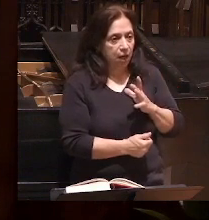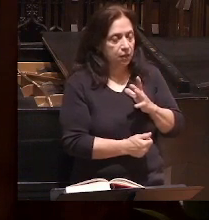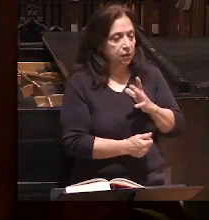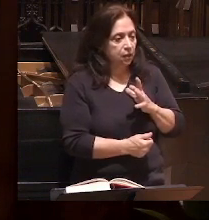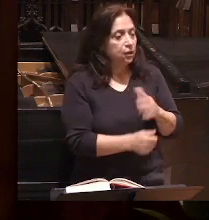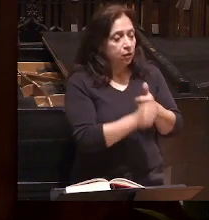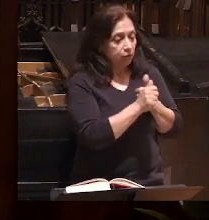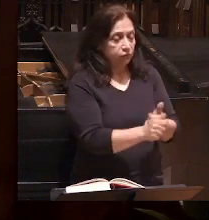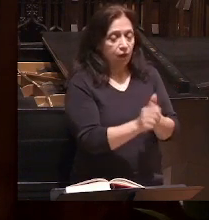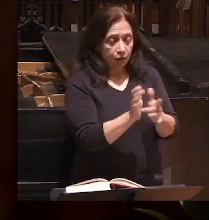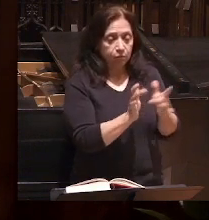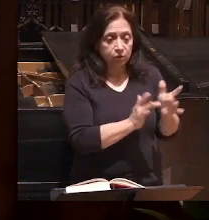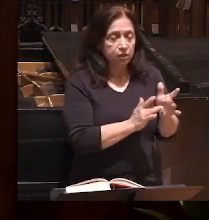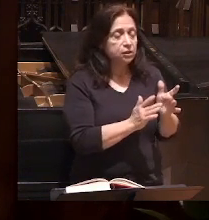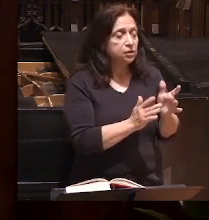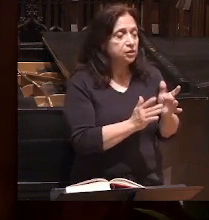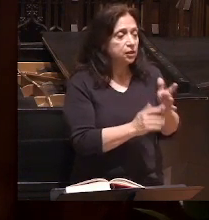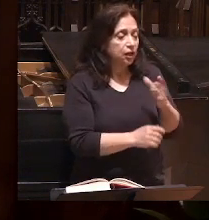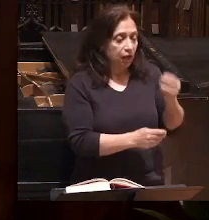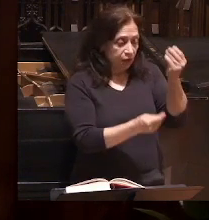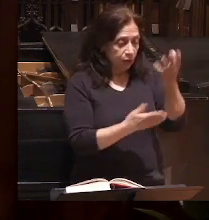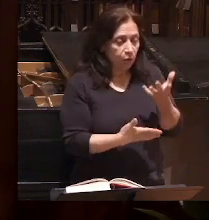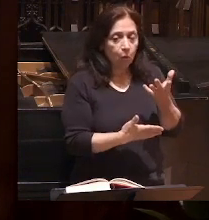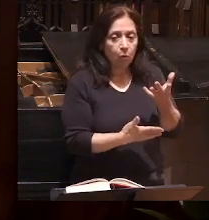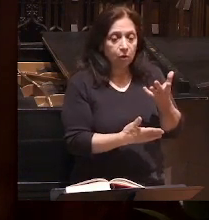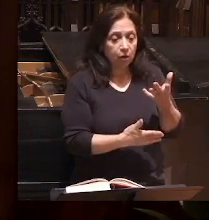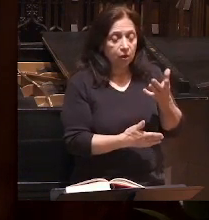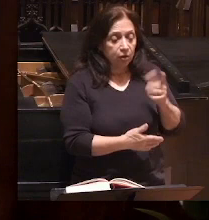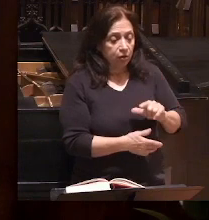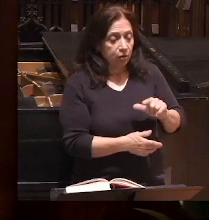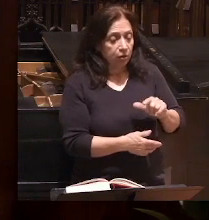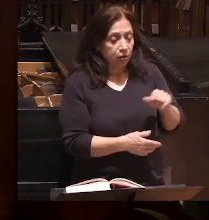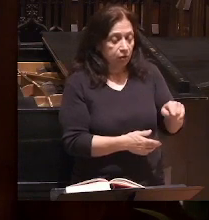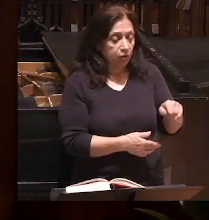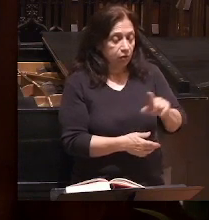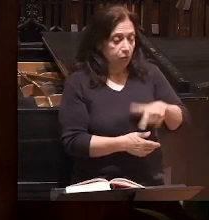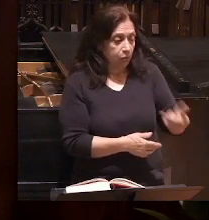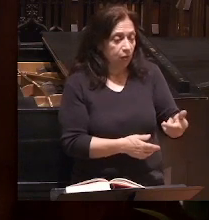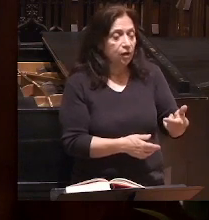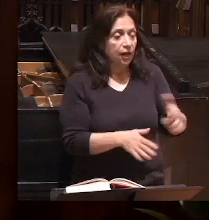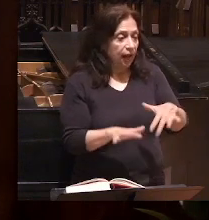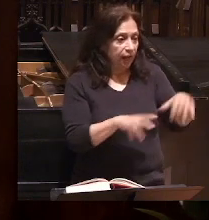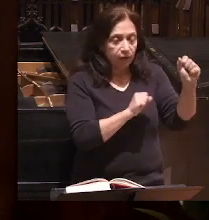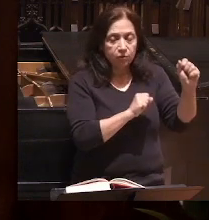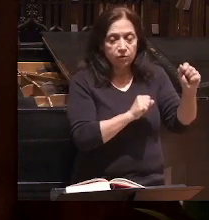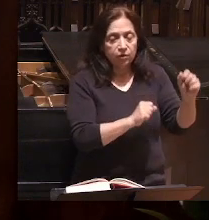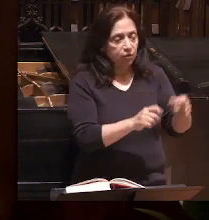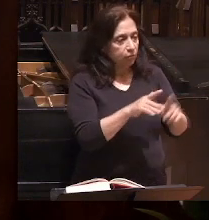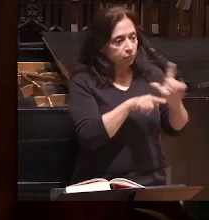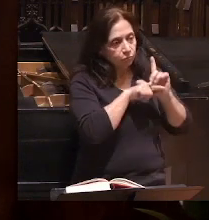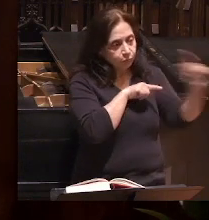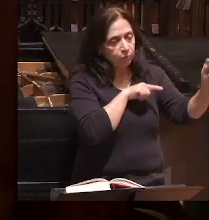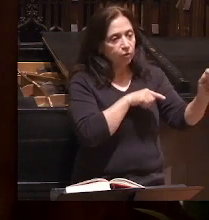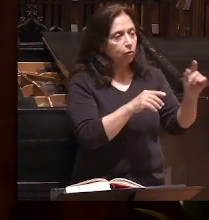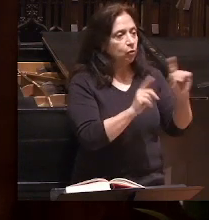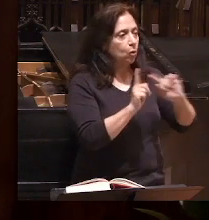following Jesus and were told they were out. leaving Jerusalem, headed for a